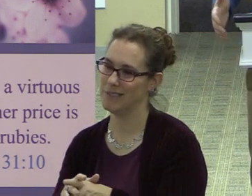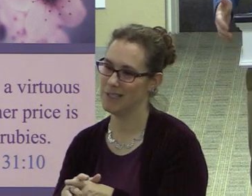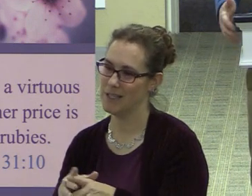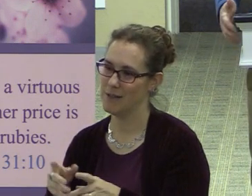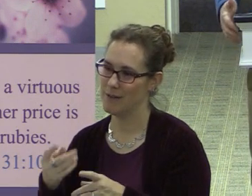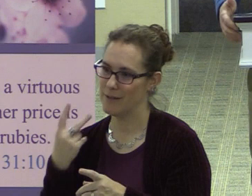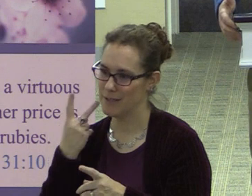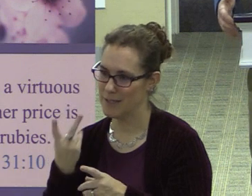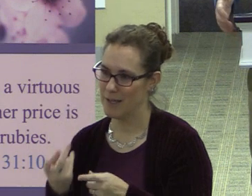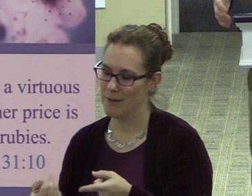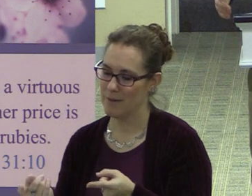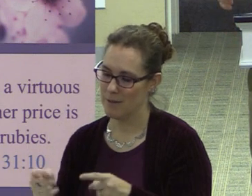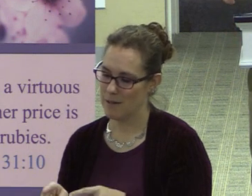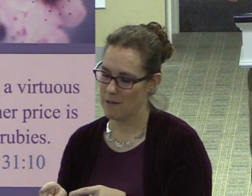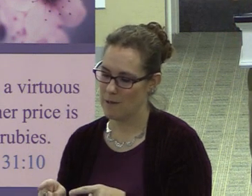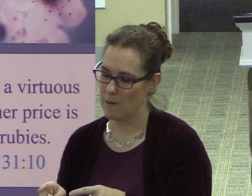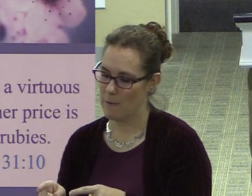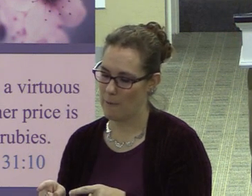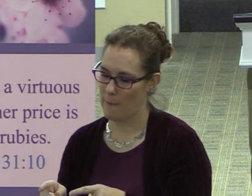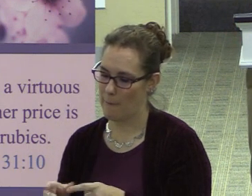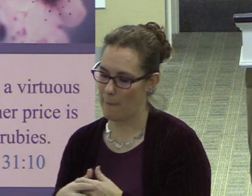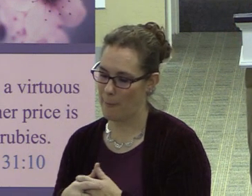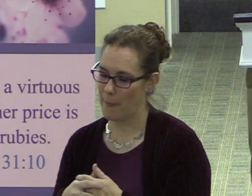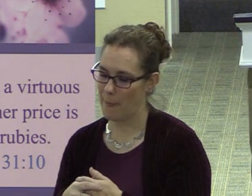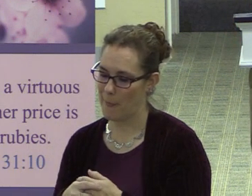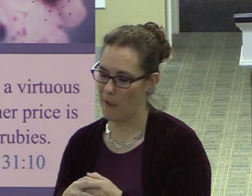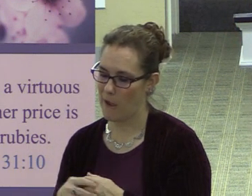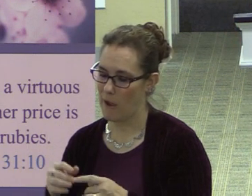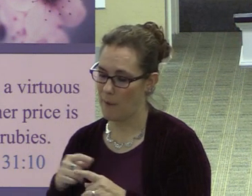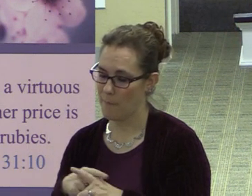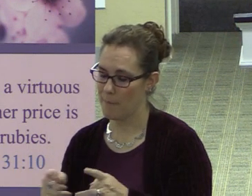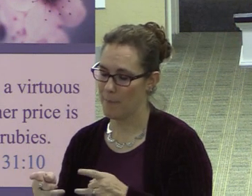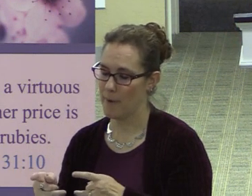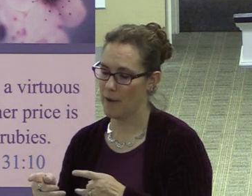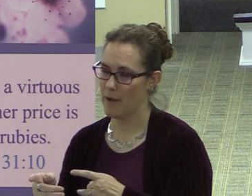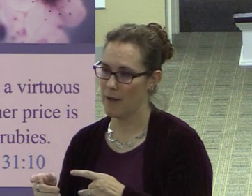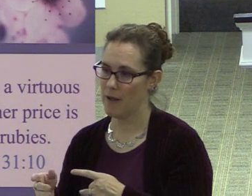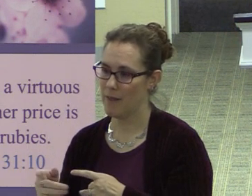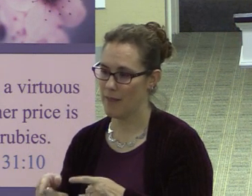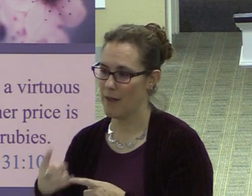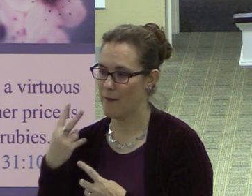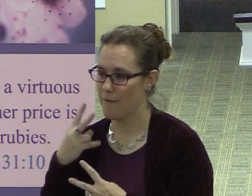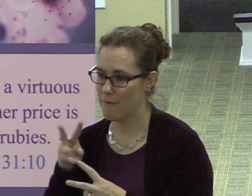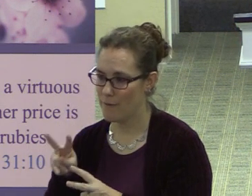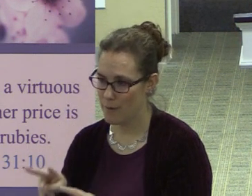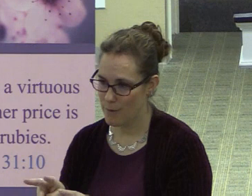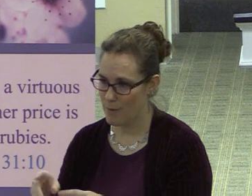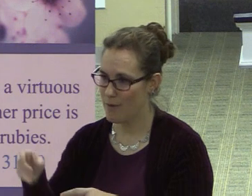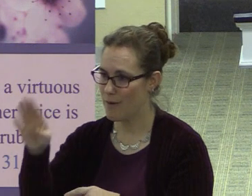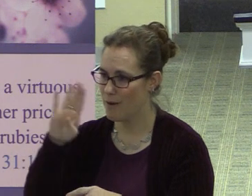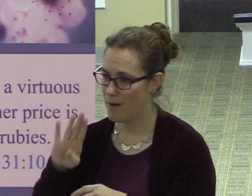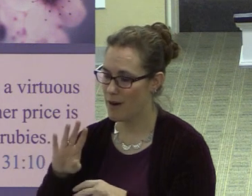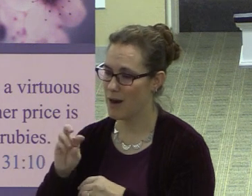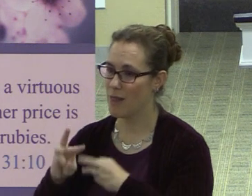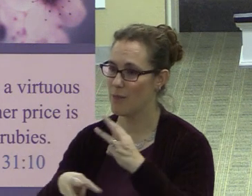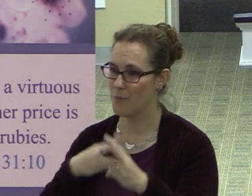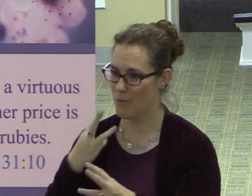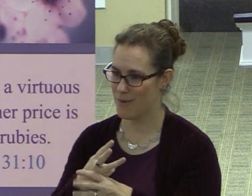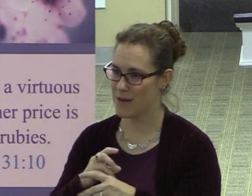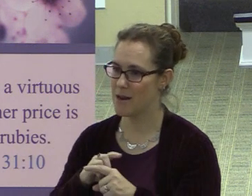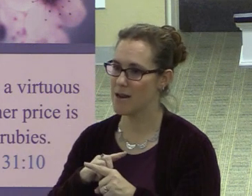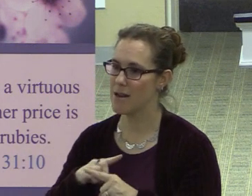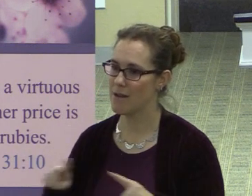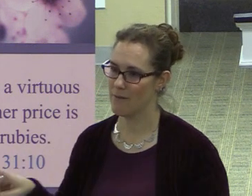know, what was taking place. But nonetheless, they viewed God and the world